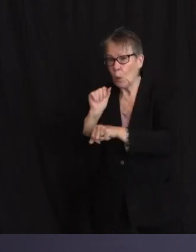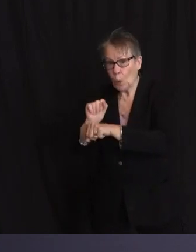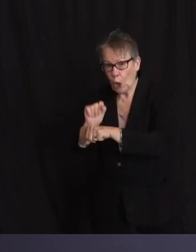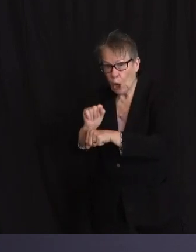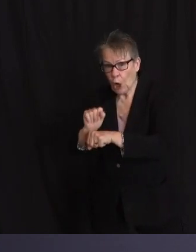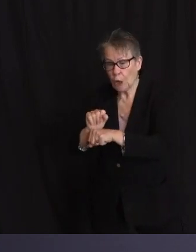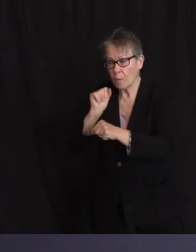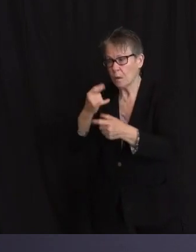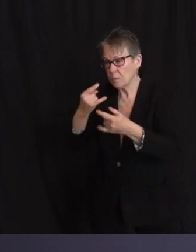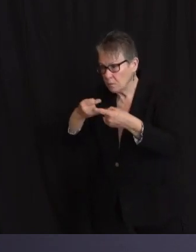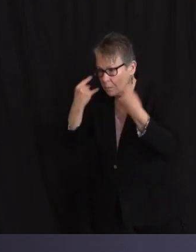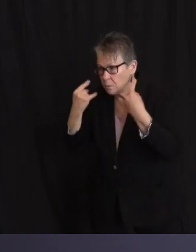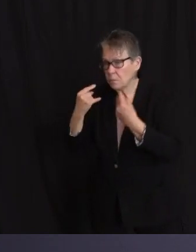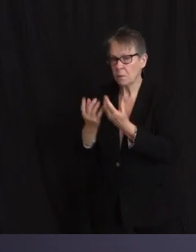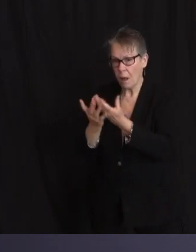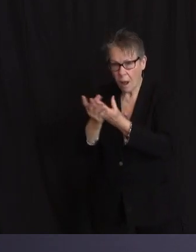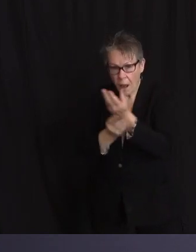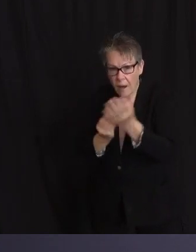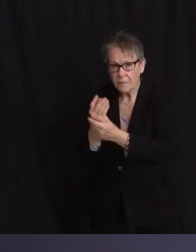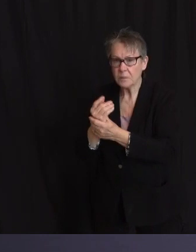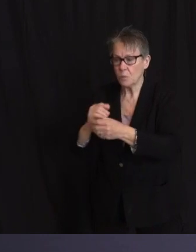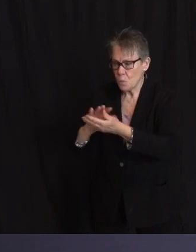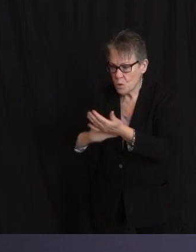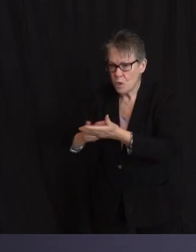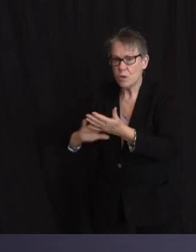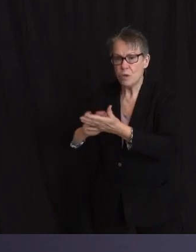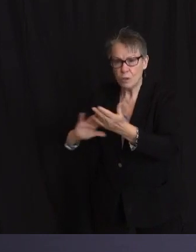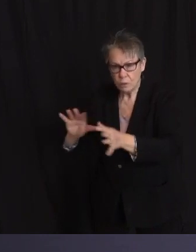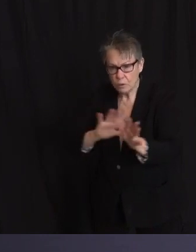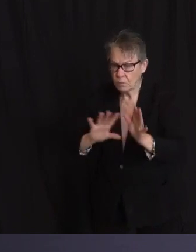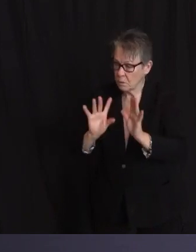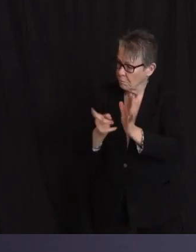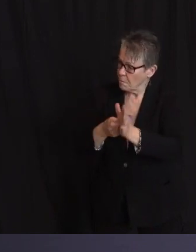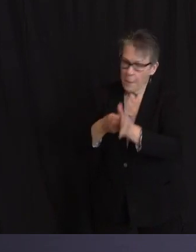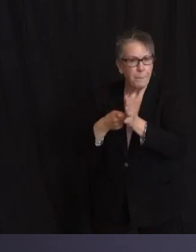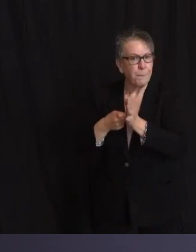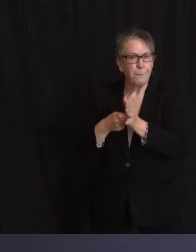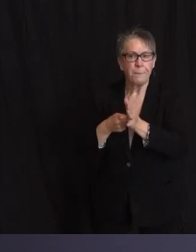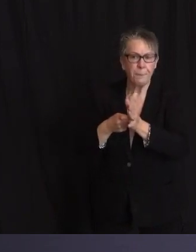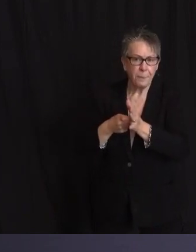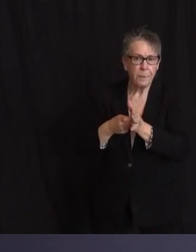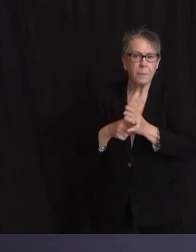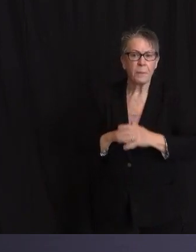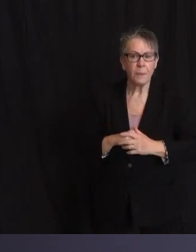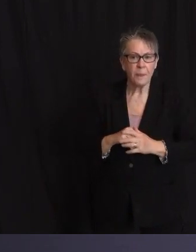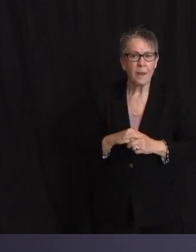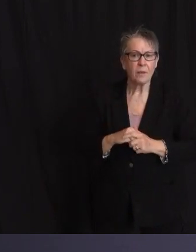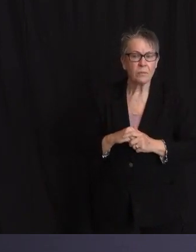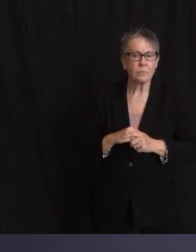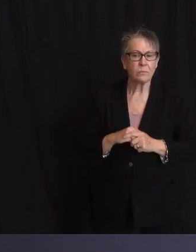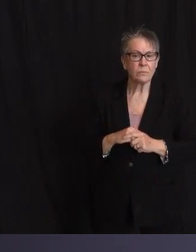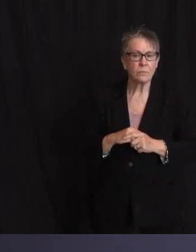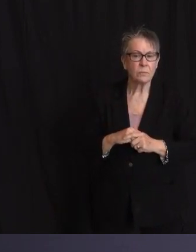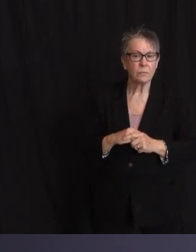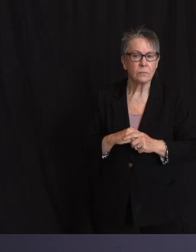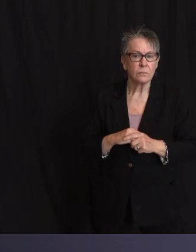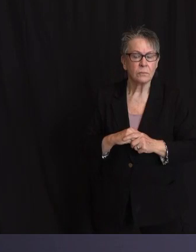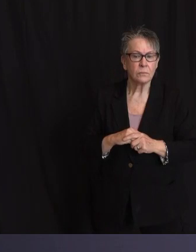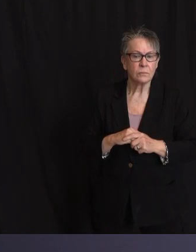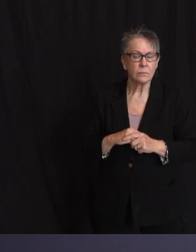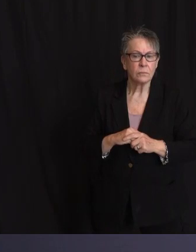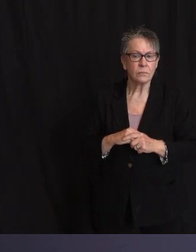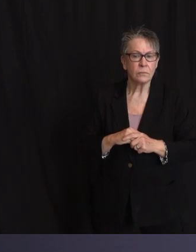let Judy come back, if it's okay, Judy, and deal with the homeless and the, not homeless, undocumented, pardon me, but nobody gets